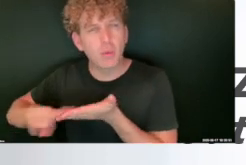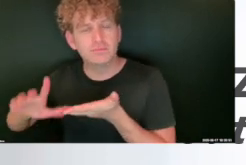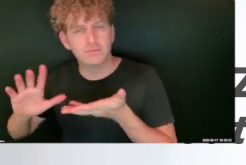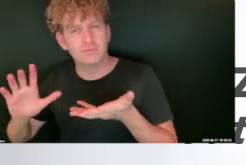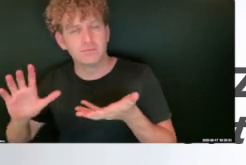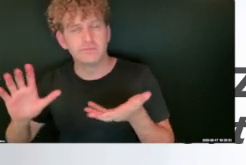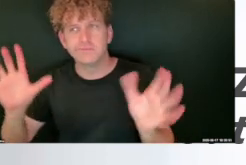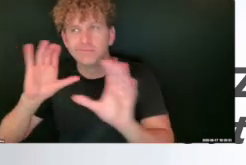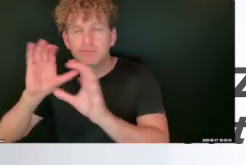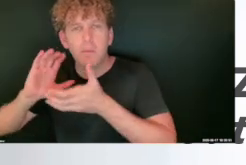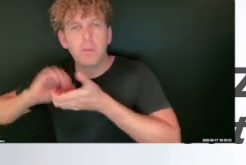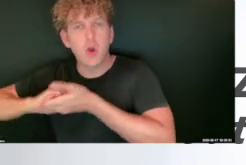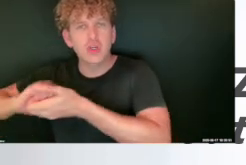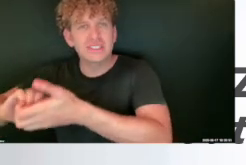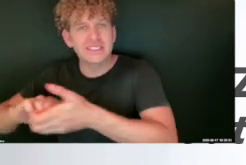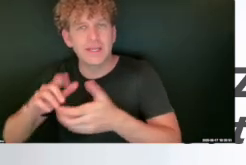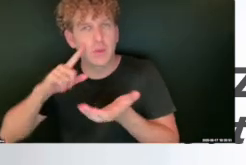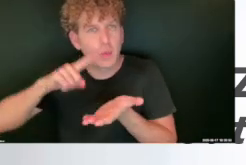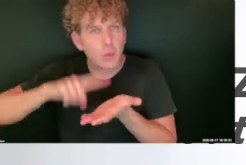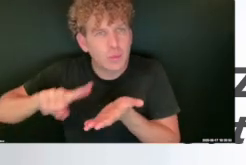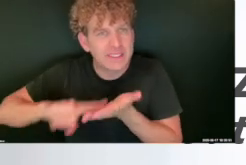in areas like energy storage.